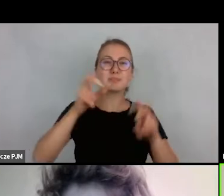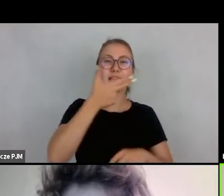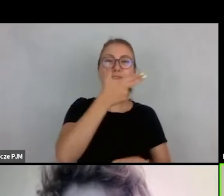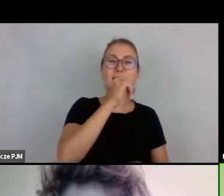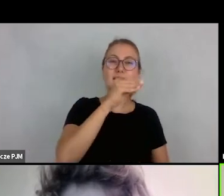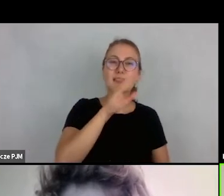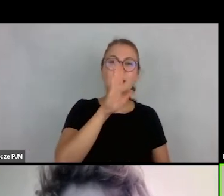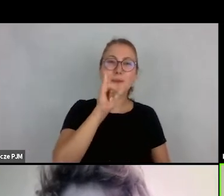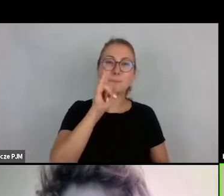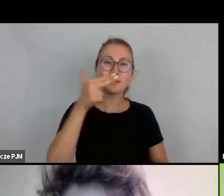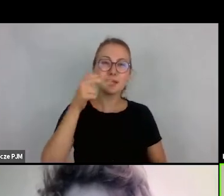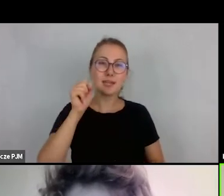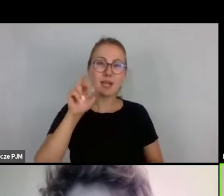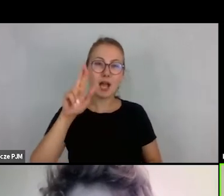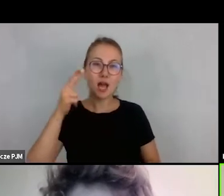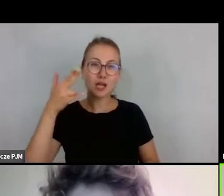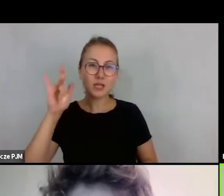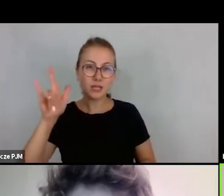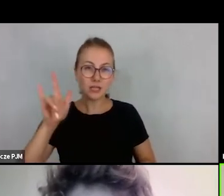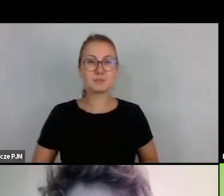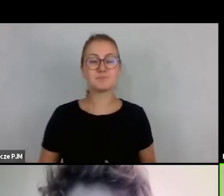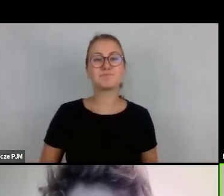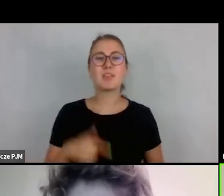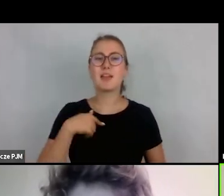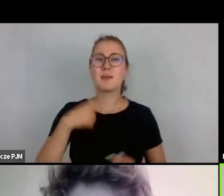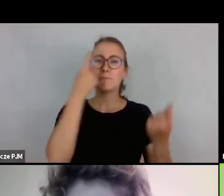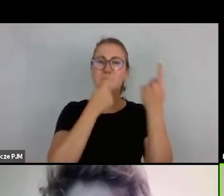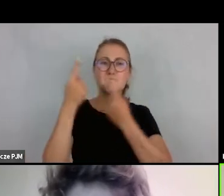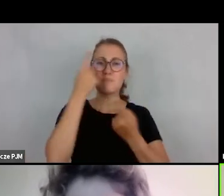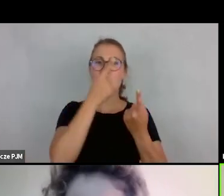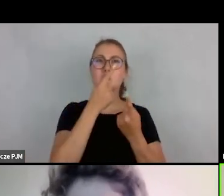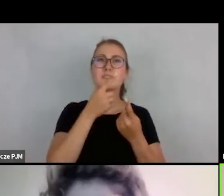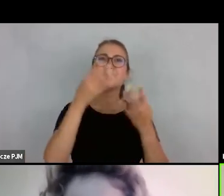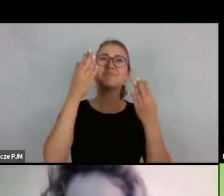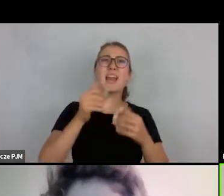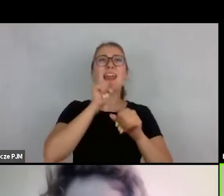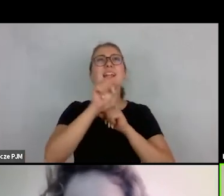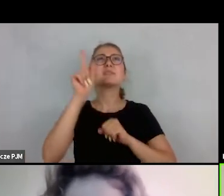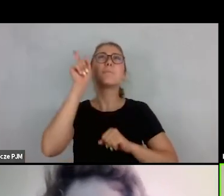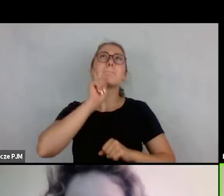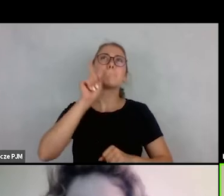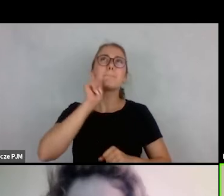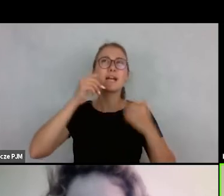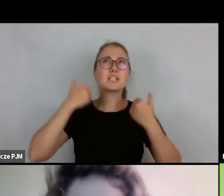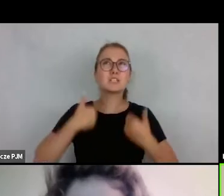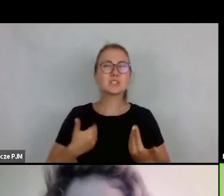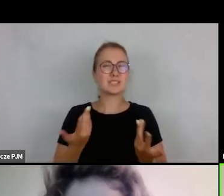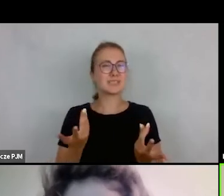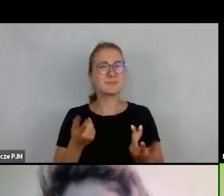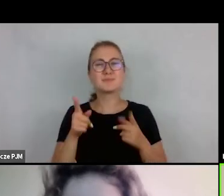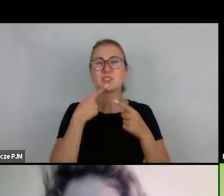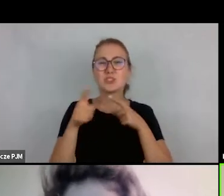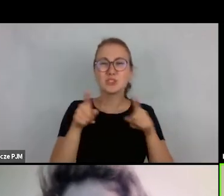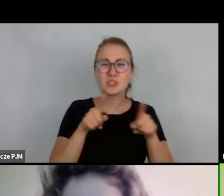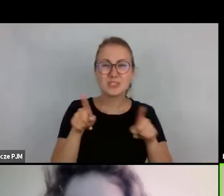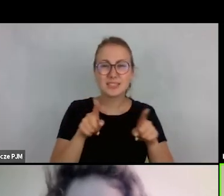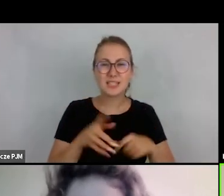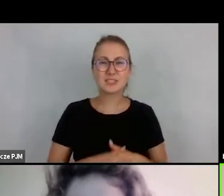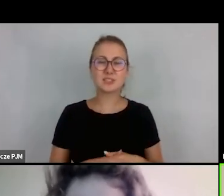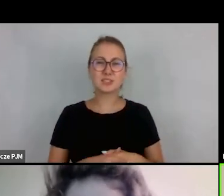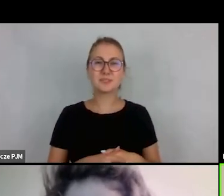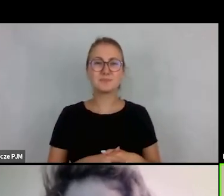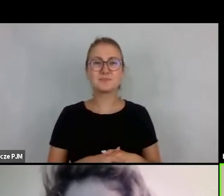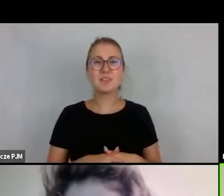man, I'm not particularly interested in presenting myself to the world as a man. That's